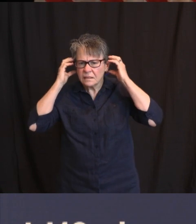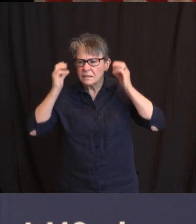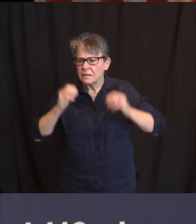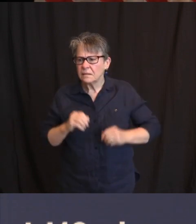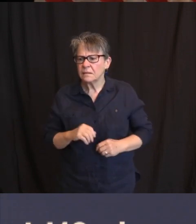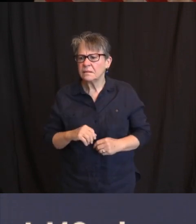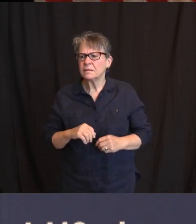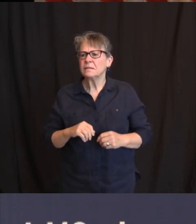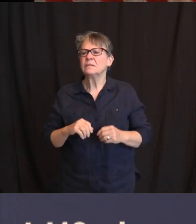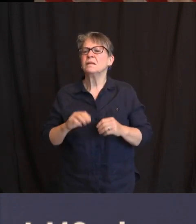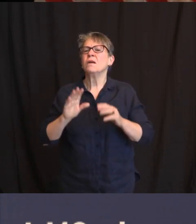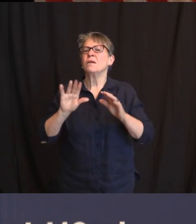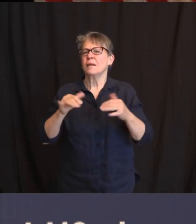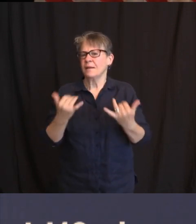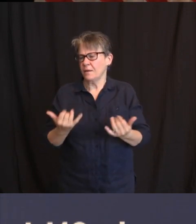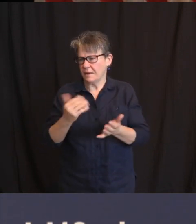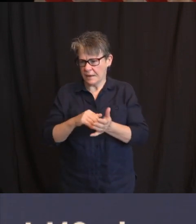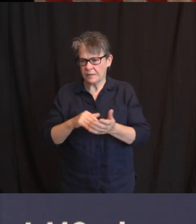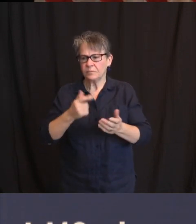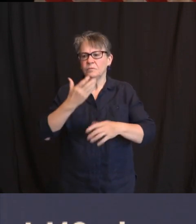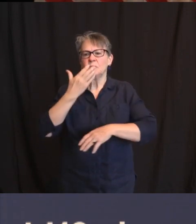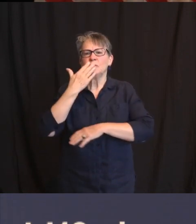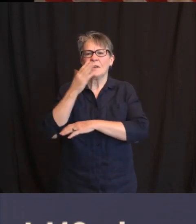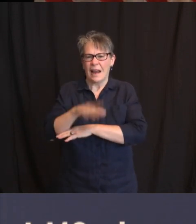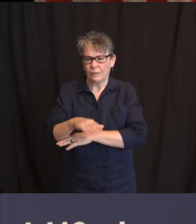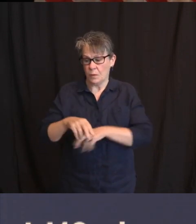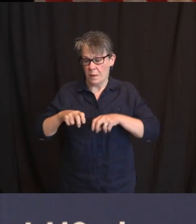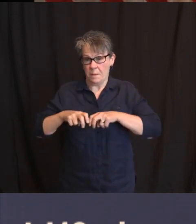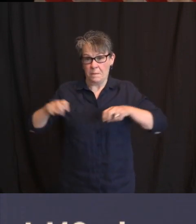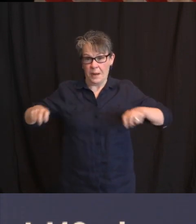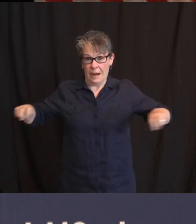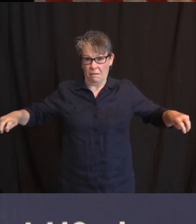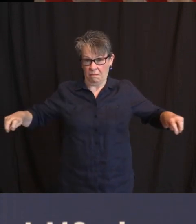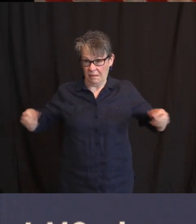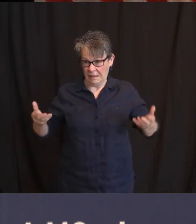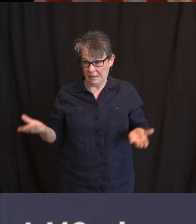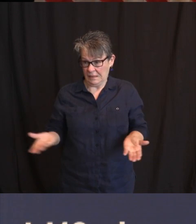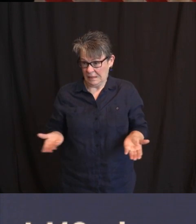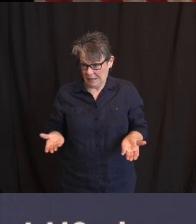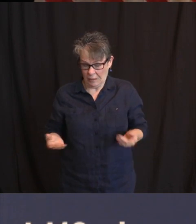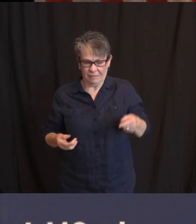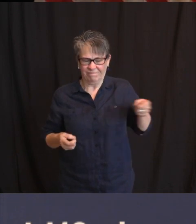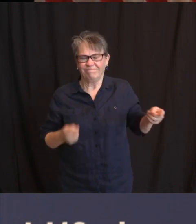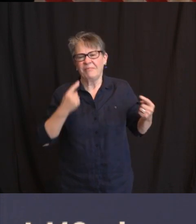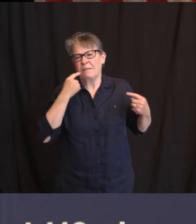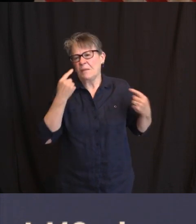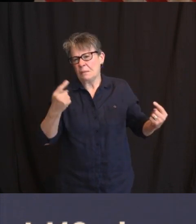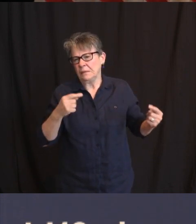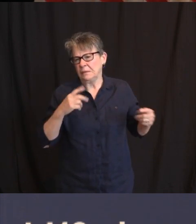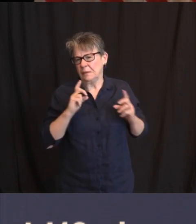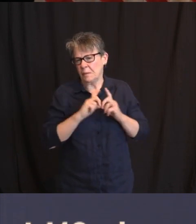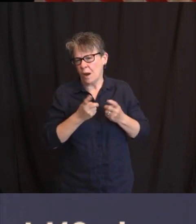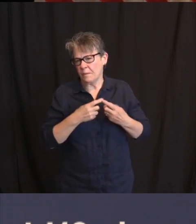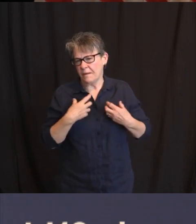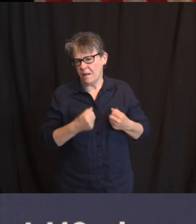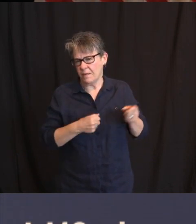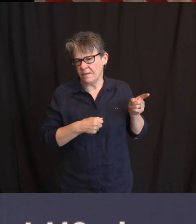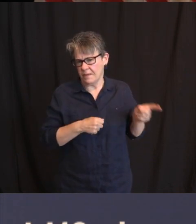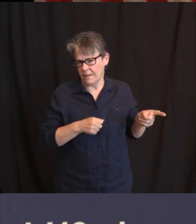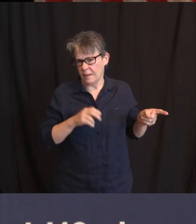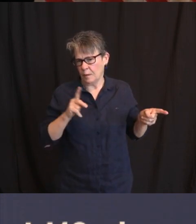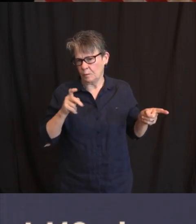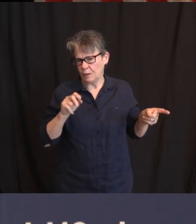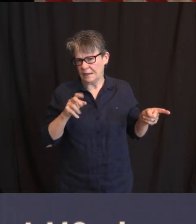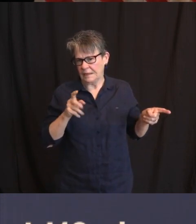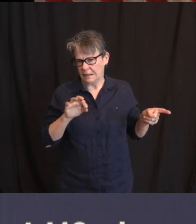woman to my right who needs no introduction, the Commissioner of the Department of Health, Judy Persichelli. To her right, the Department of Health's Communicable Disease